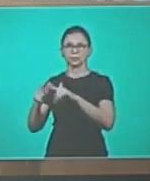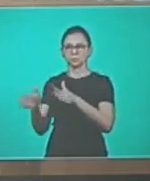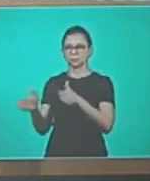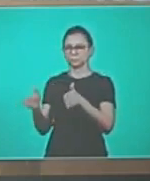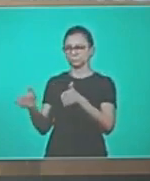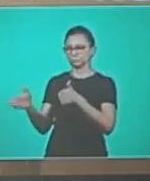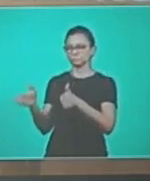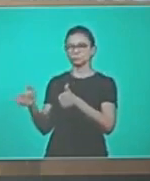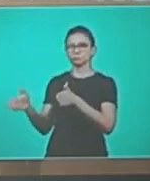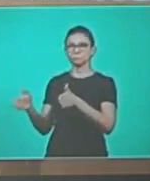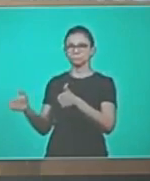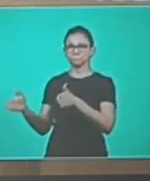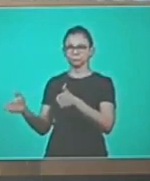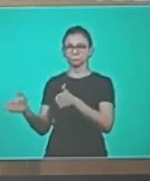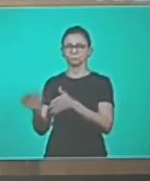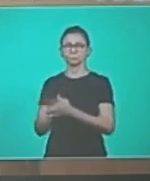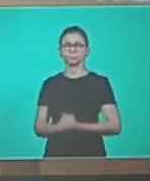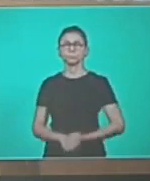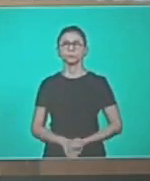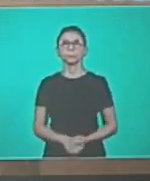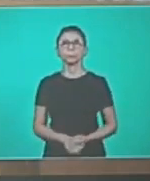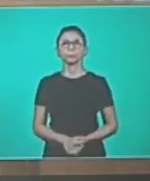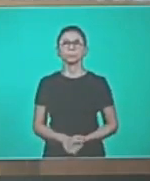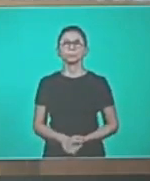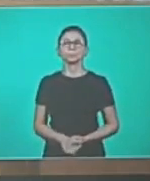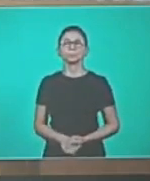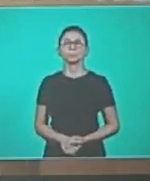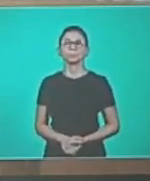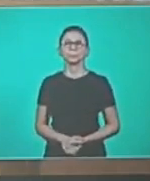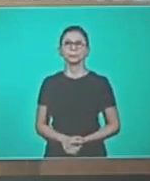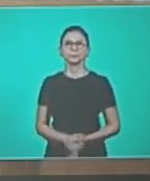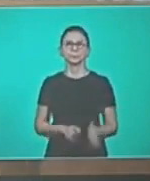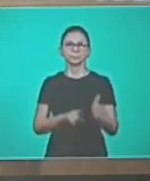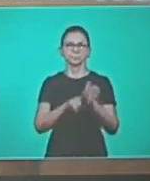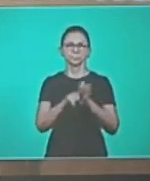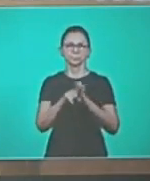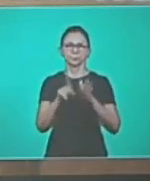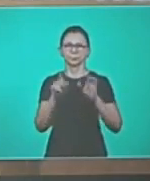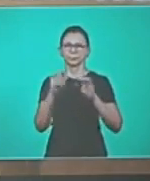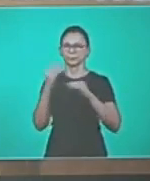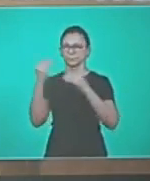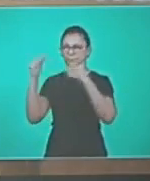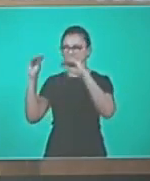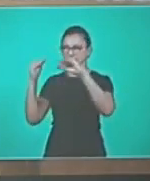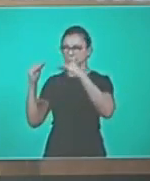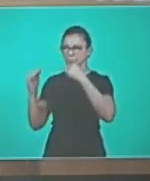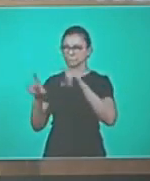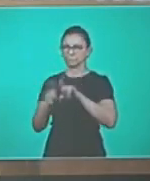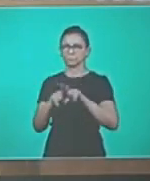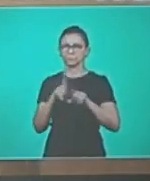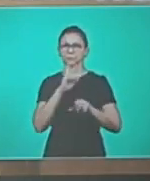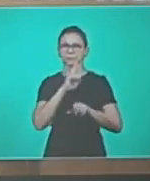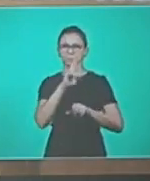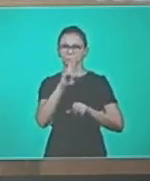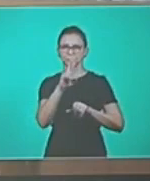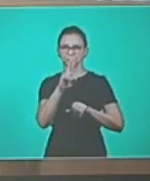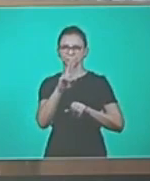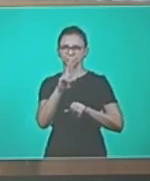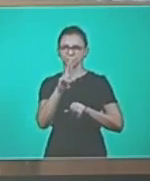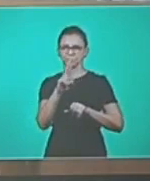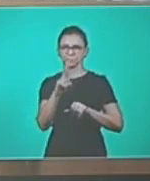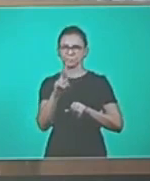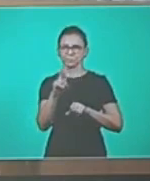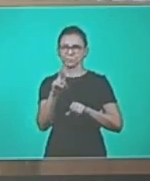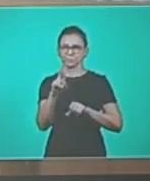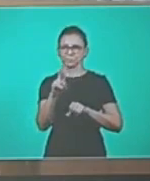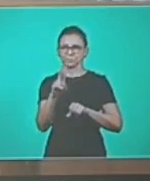prophetic last moments. The questions and the answers will be for